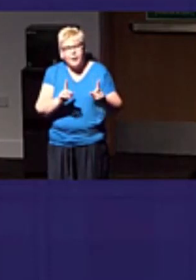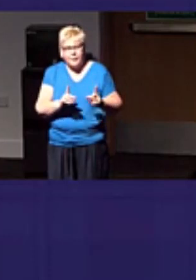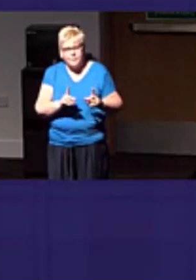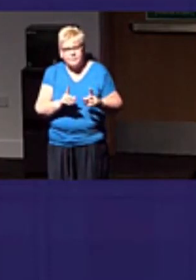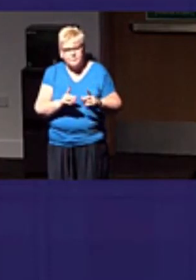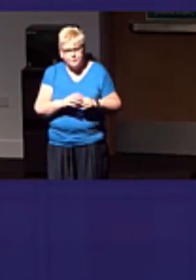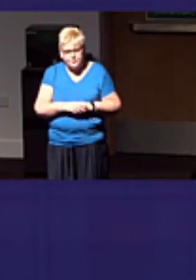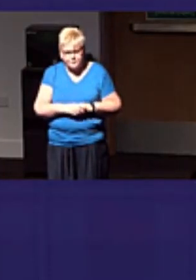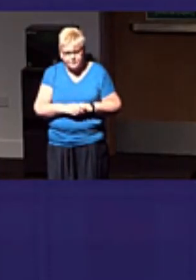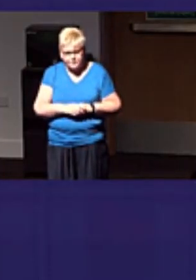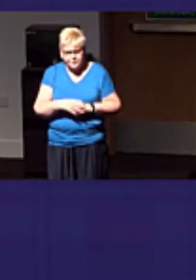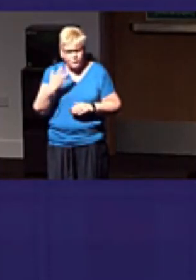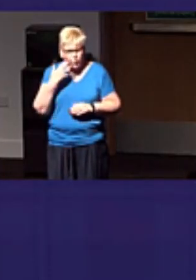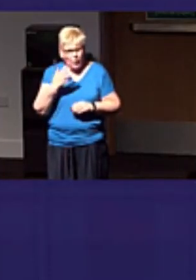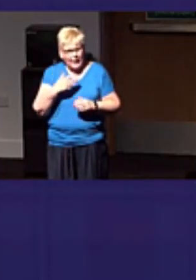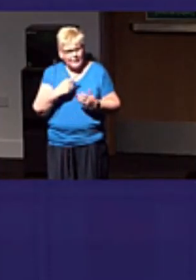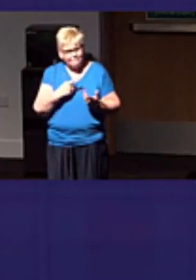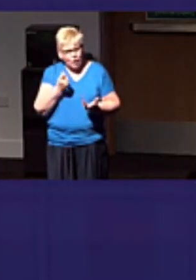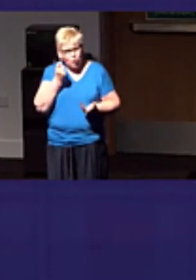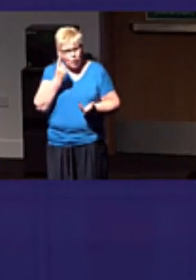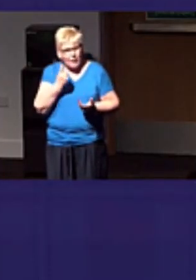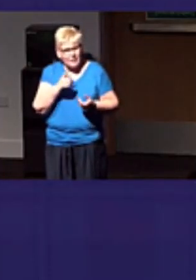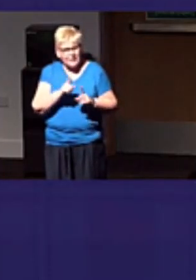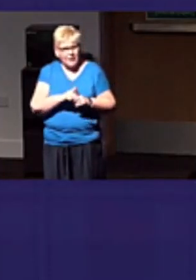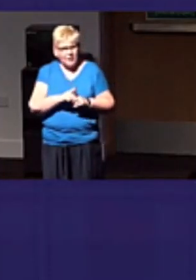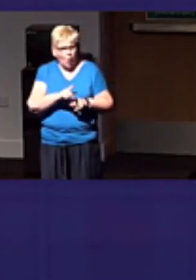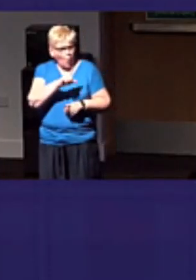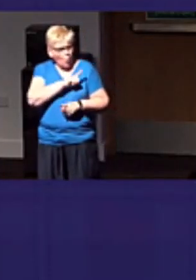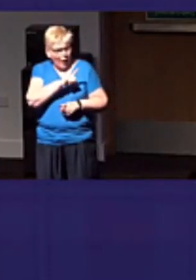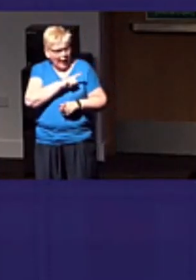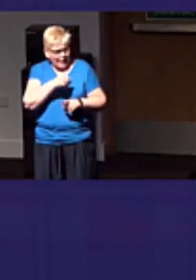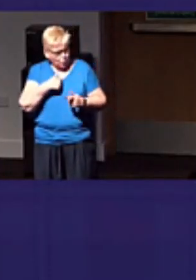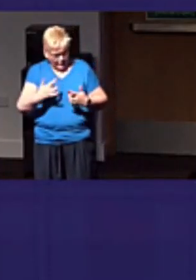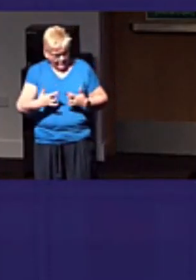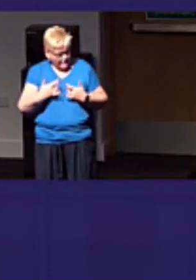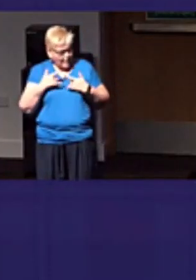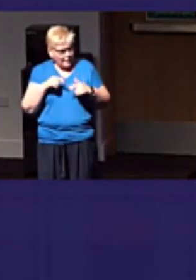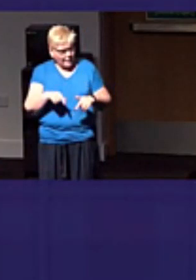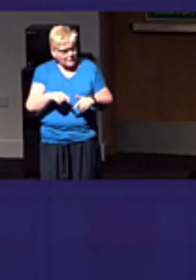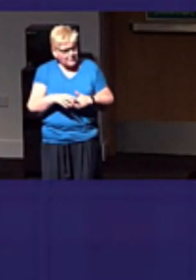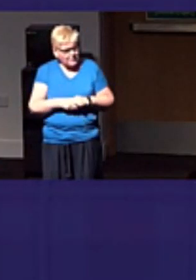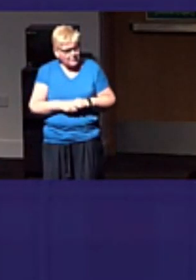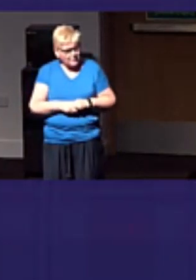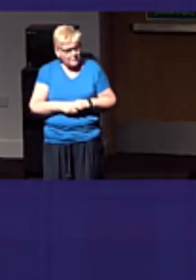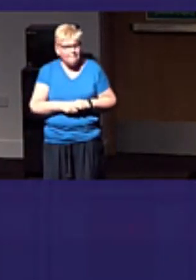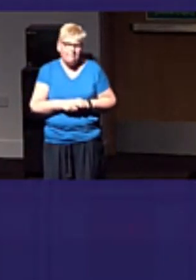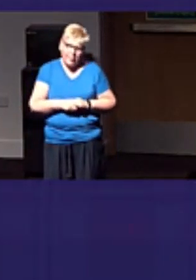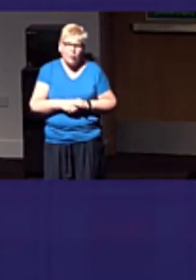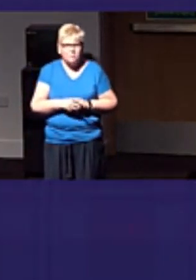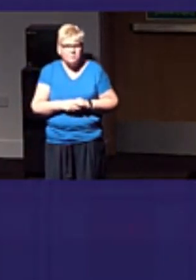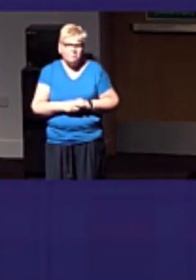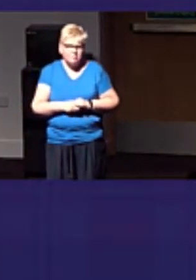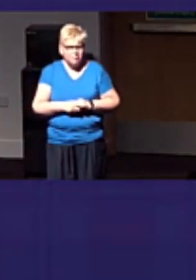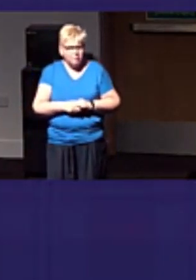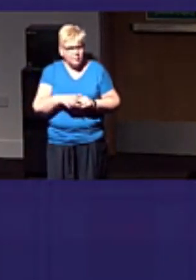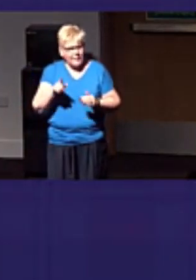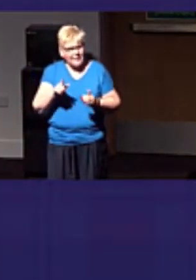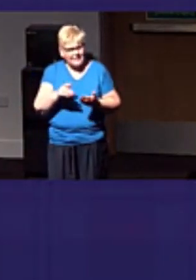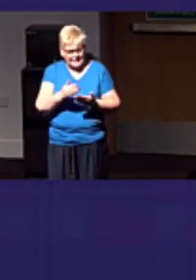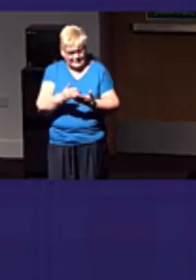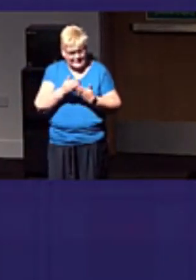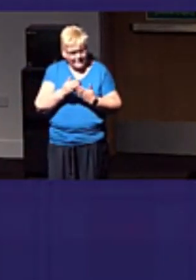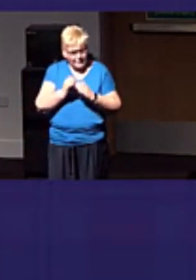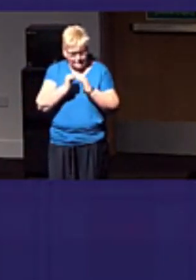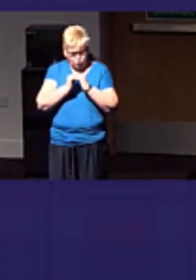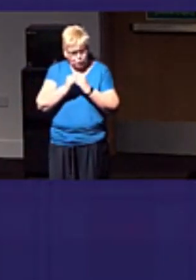So once I realized, why am I feeling this way? I went into debugging mode. I'm like, okay, this is the state of the machine.